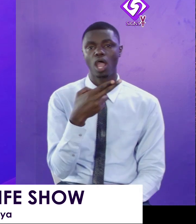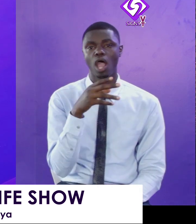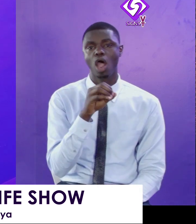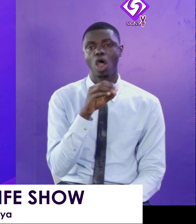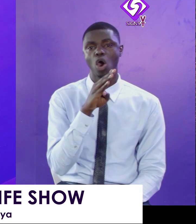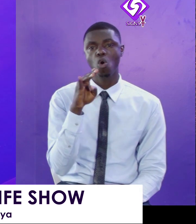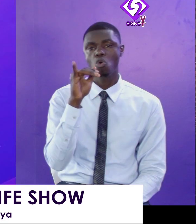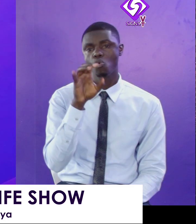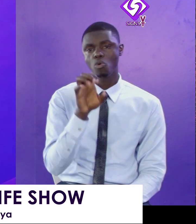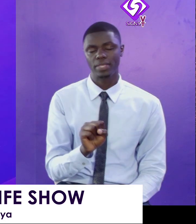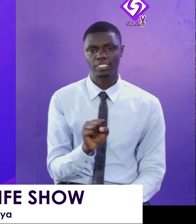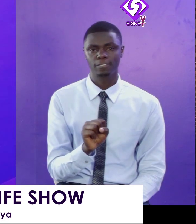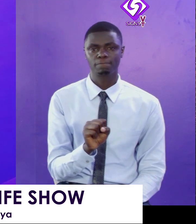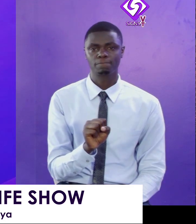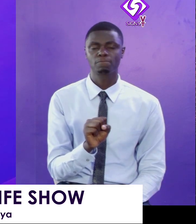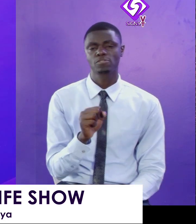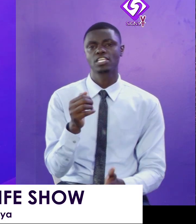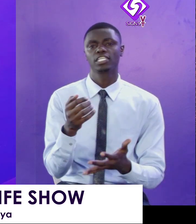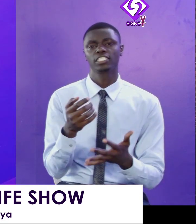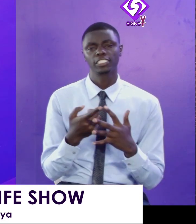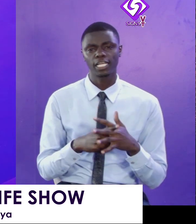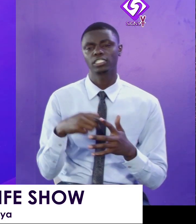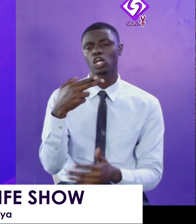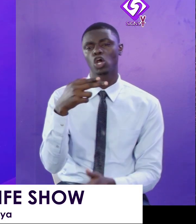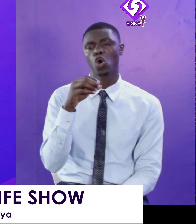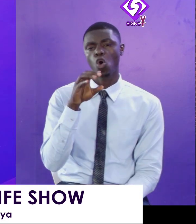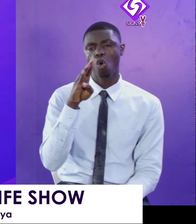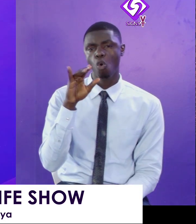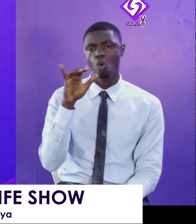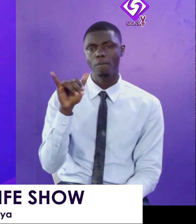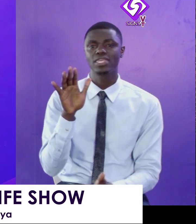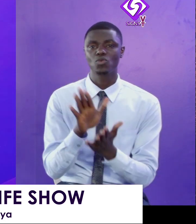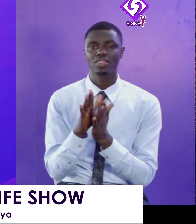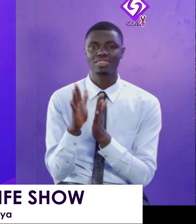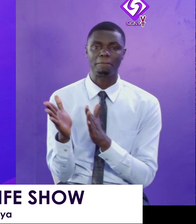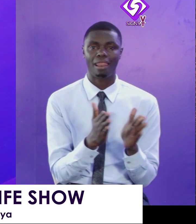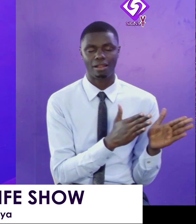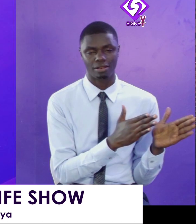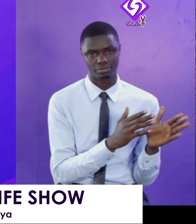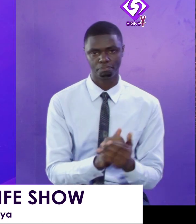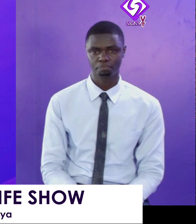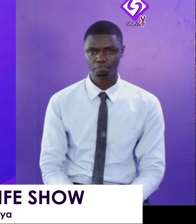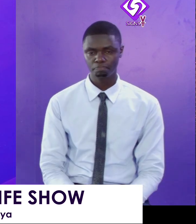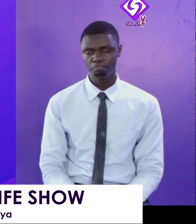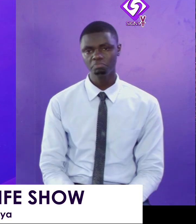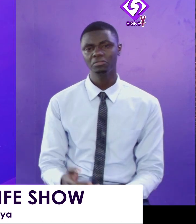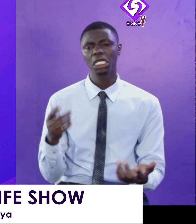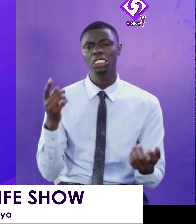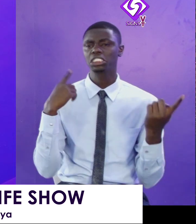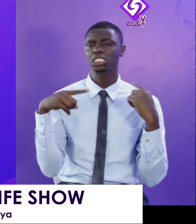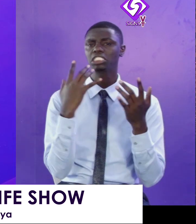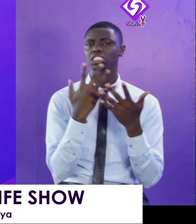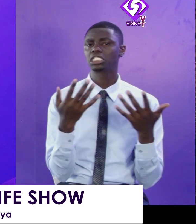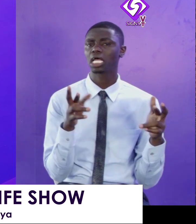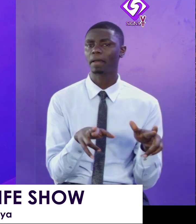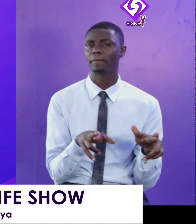Get into that hobby with a plan. Yes. Some crazy things happen. Yeah.